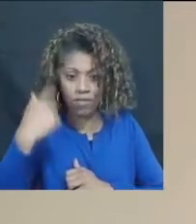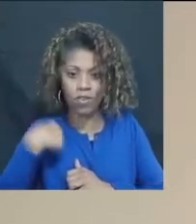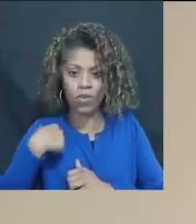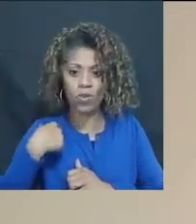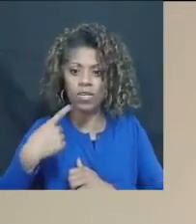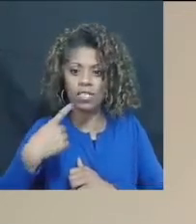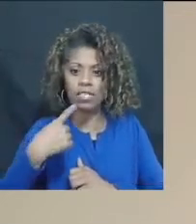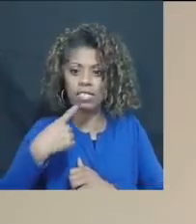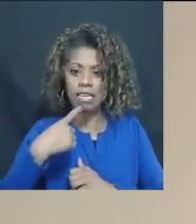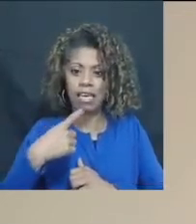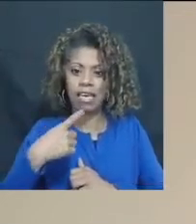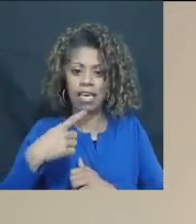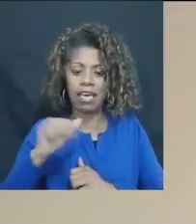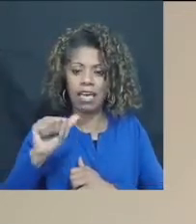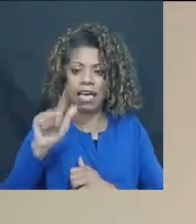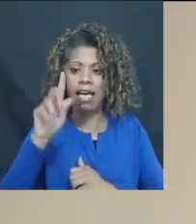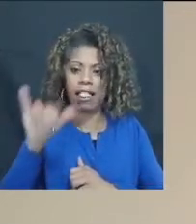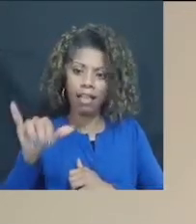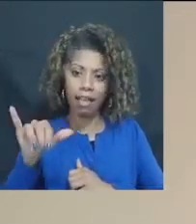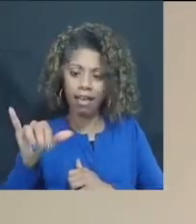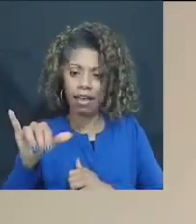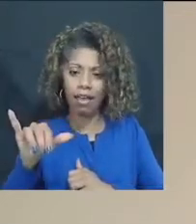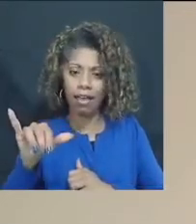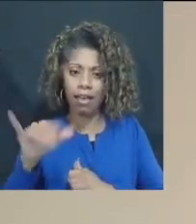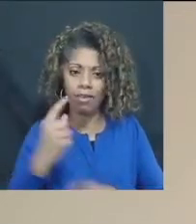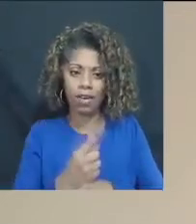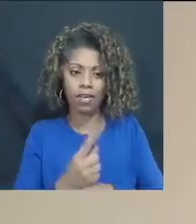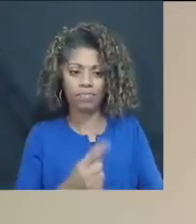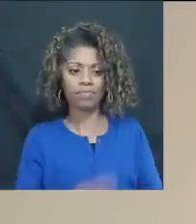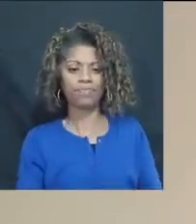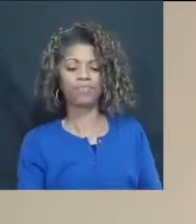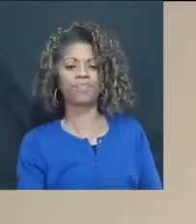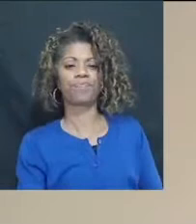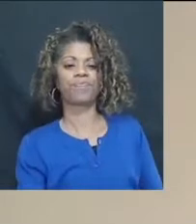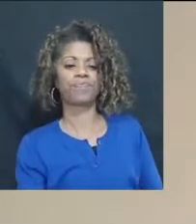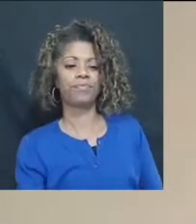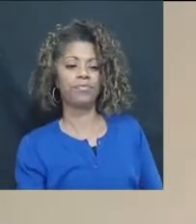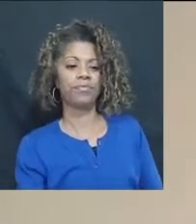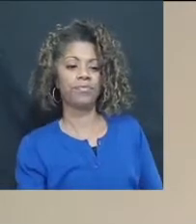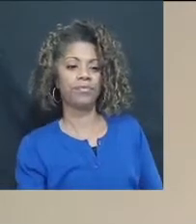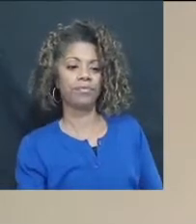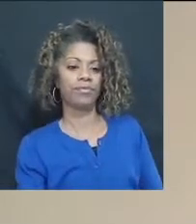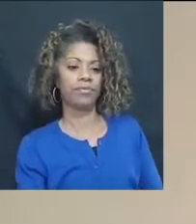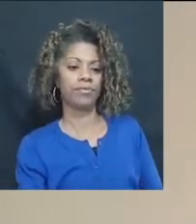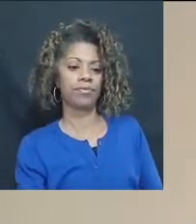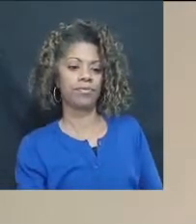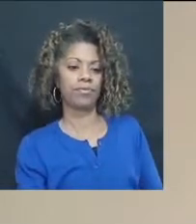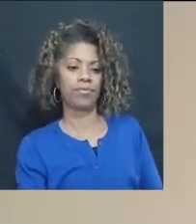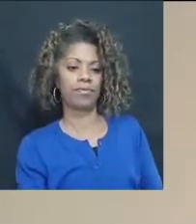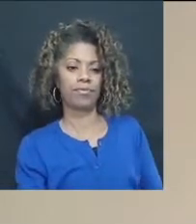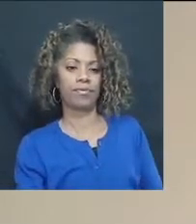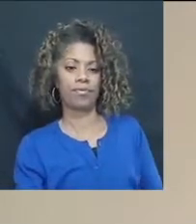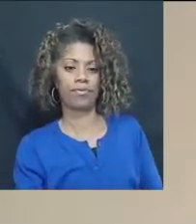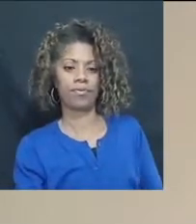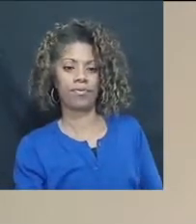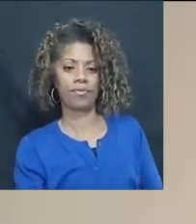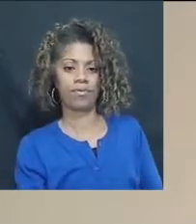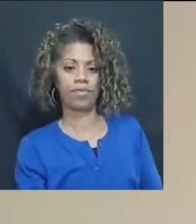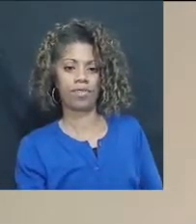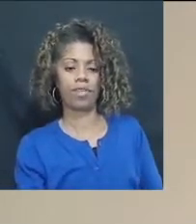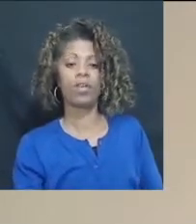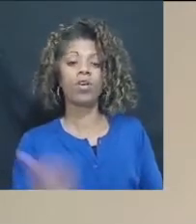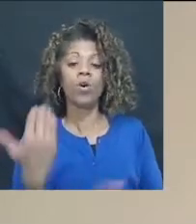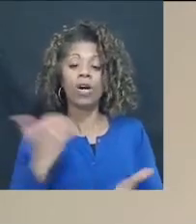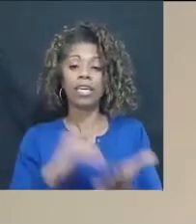People know when they're being denigrated and they know by whom. And so, again, for those of you who may not have experienced the